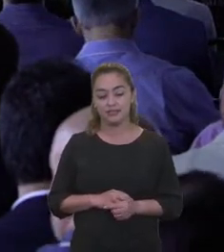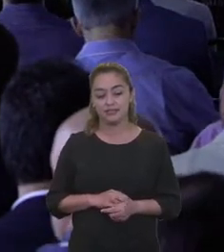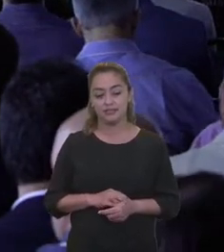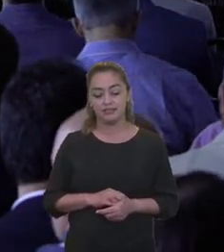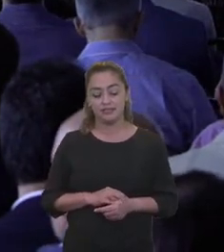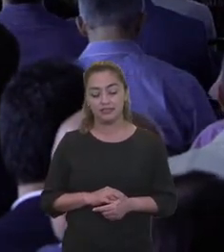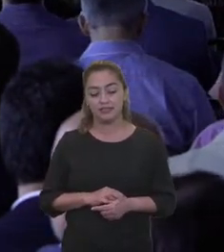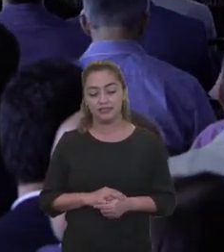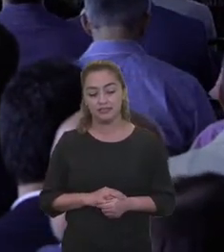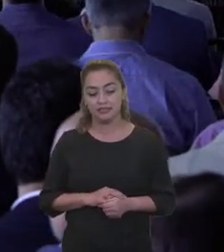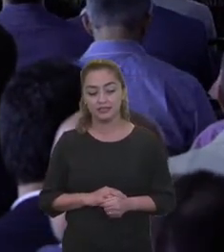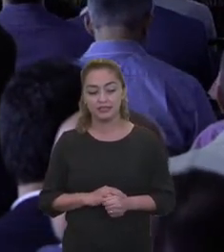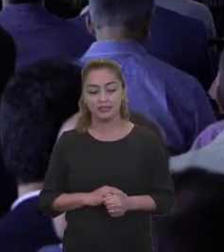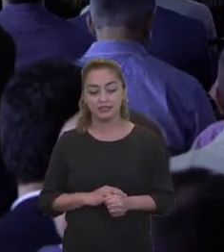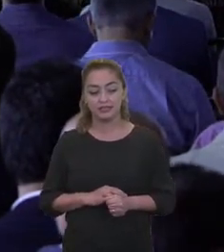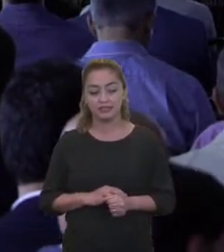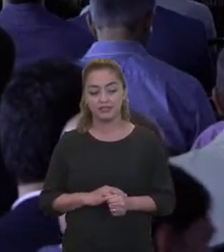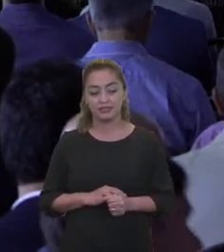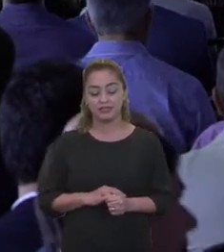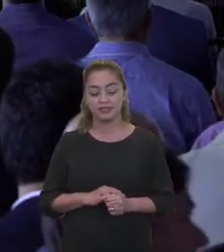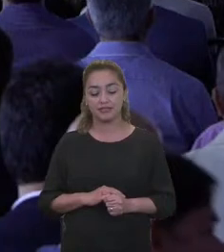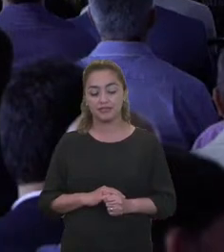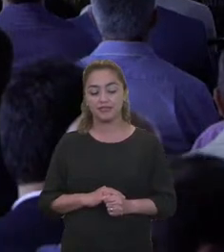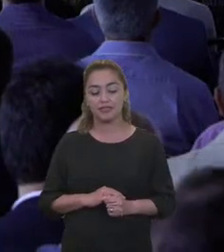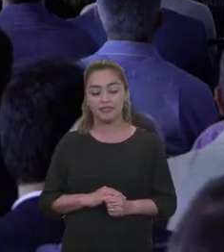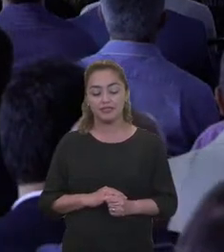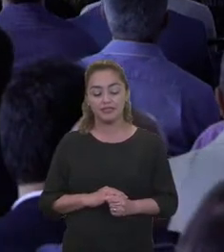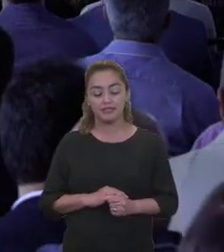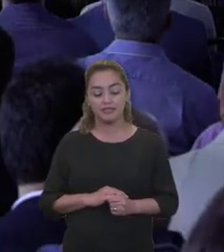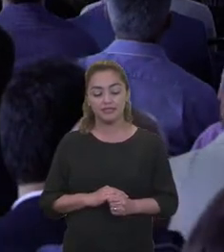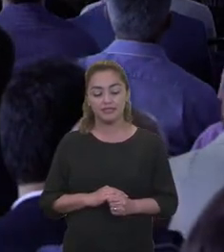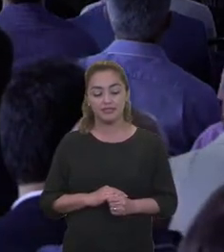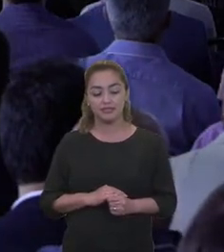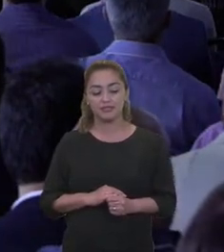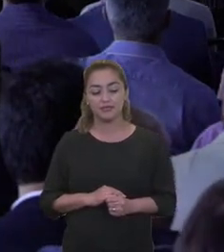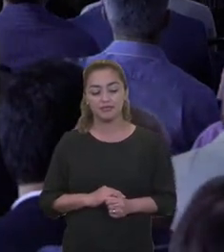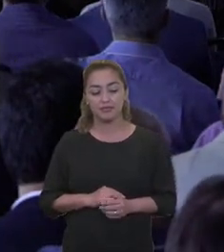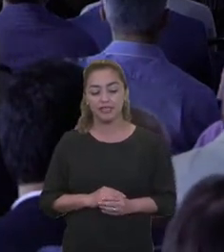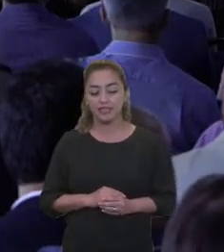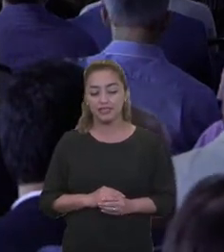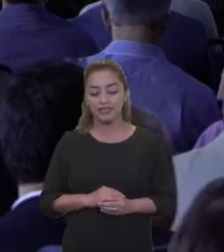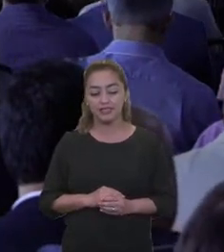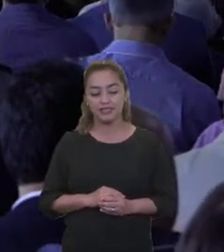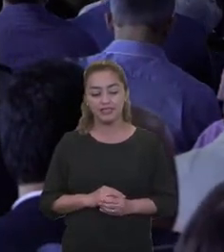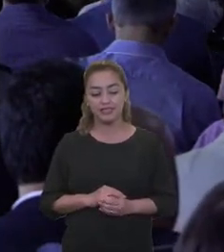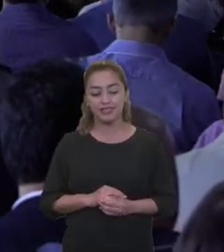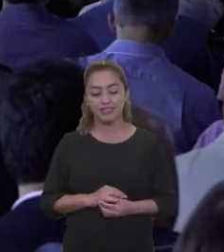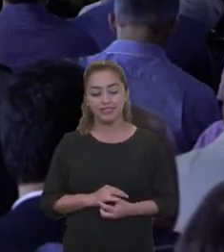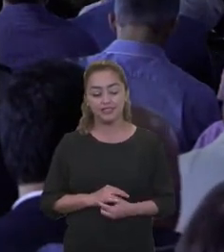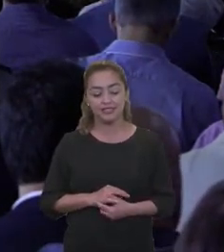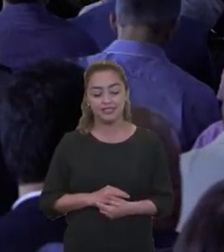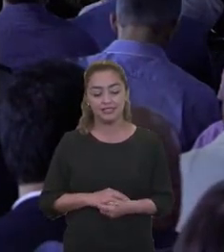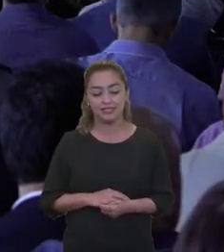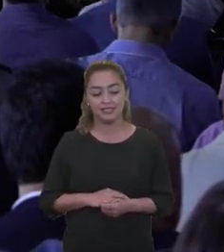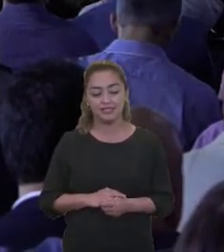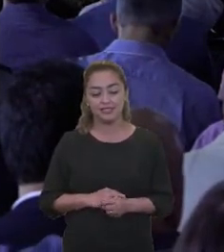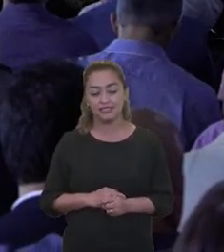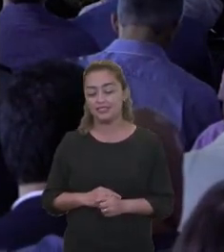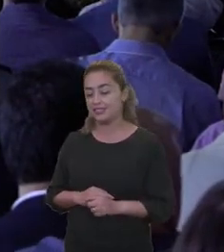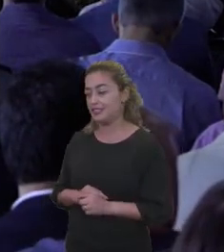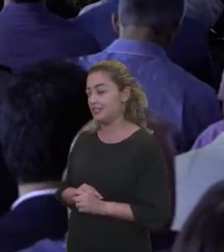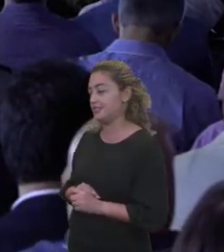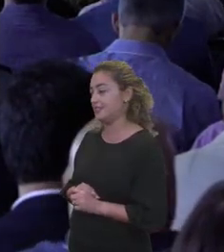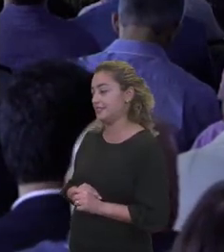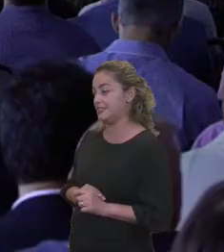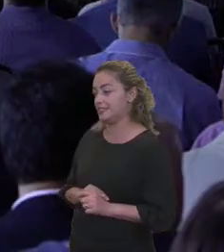first black team president in the history of the NFL, and currently is the youngest team president